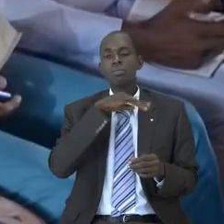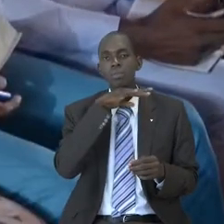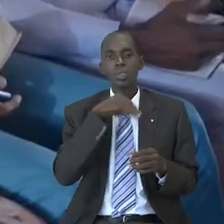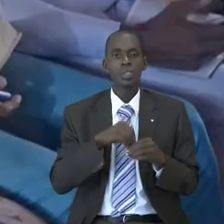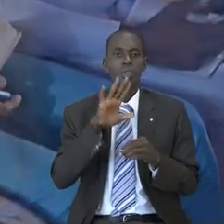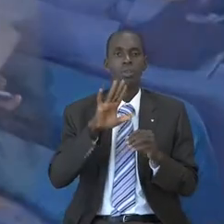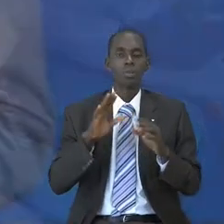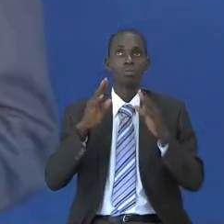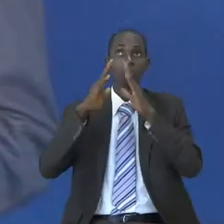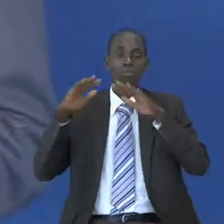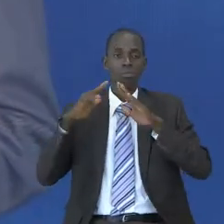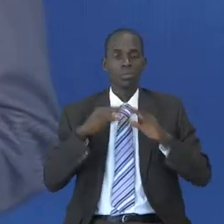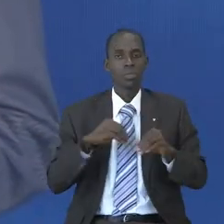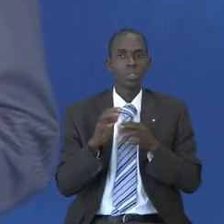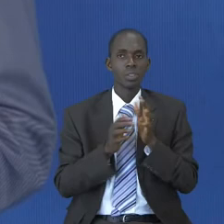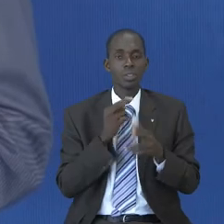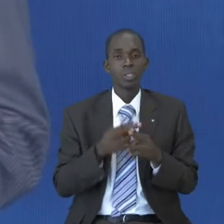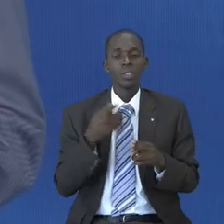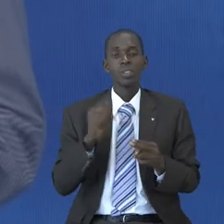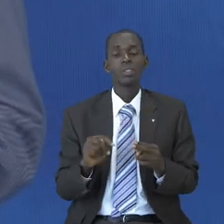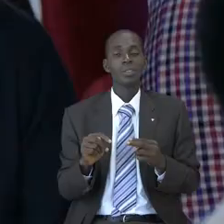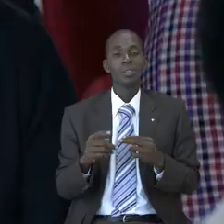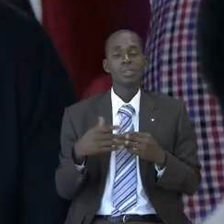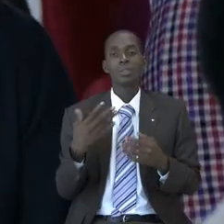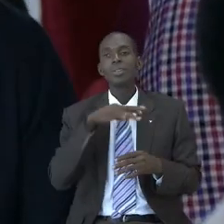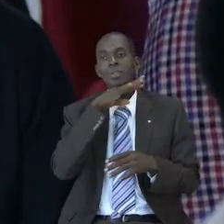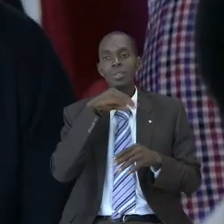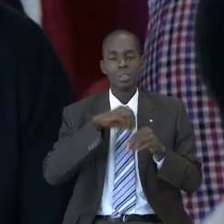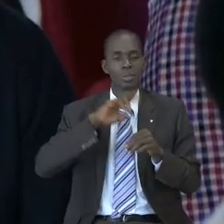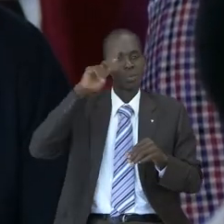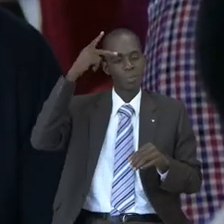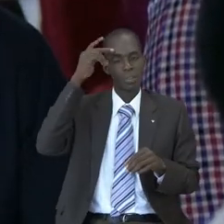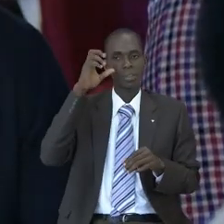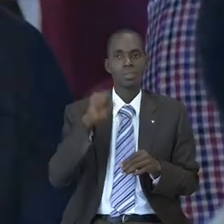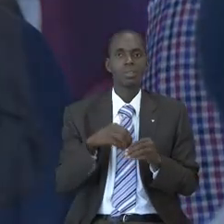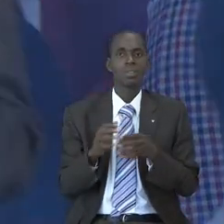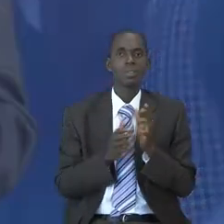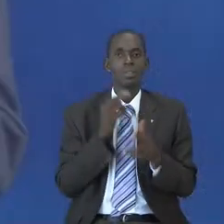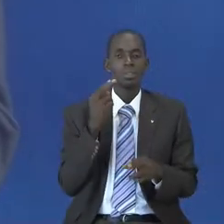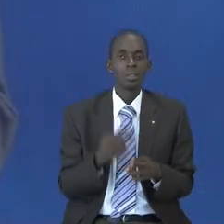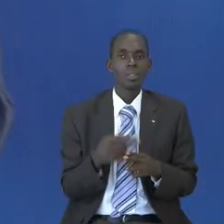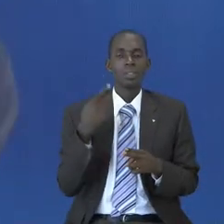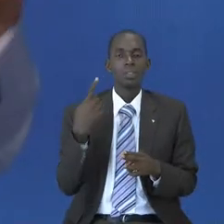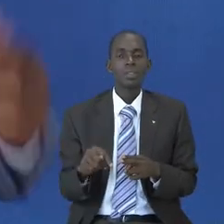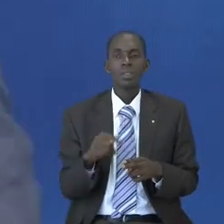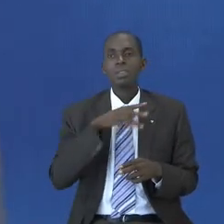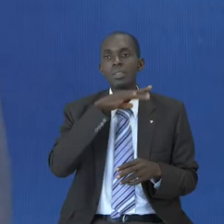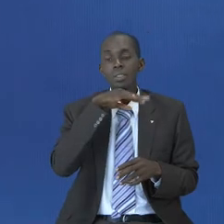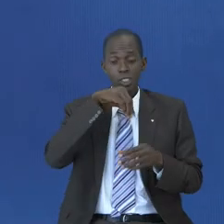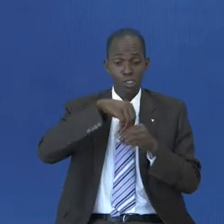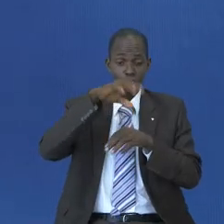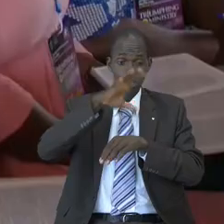corruption in politics. Amen. Amen. The corruption in church